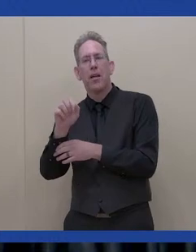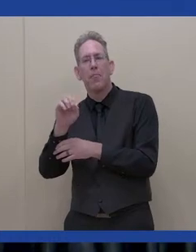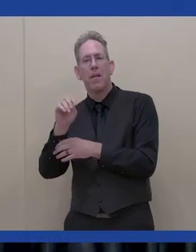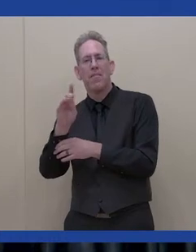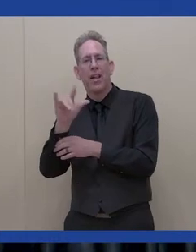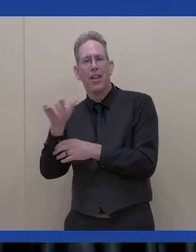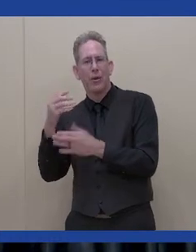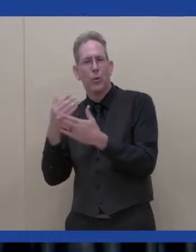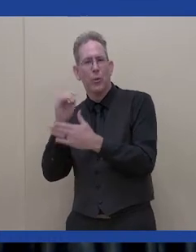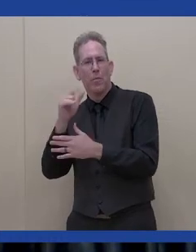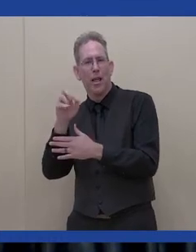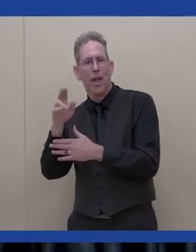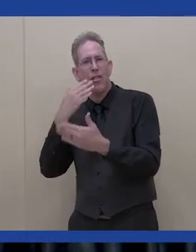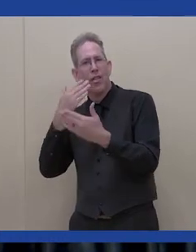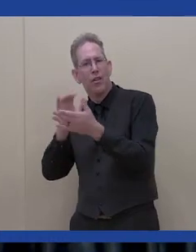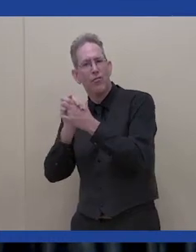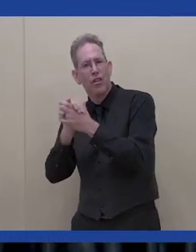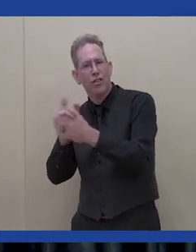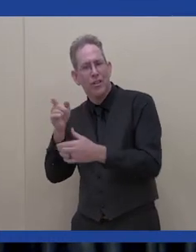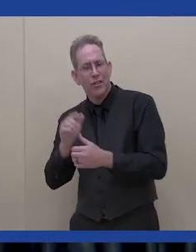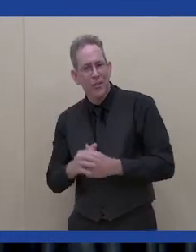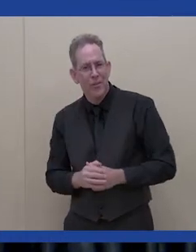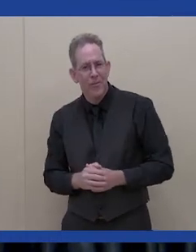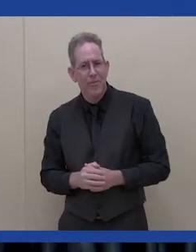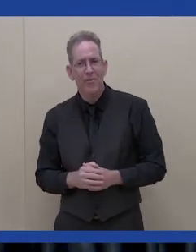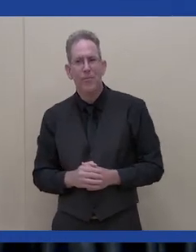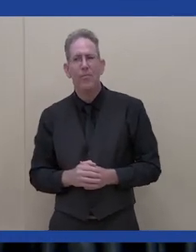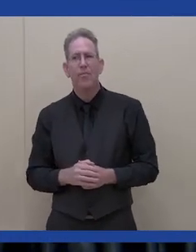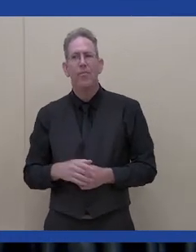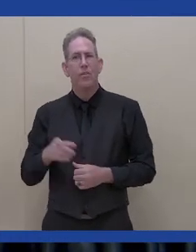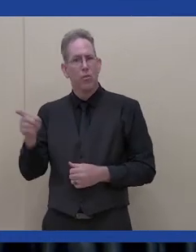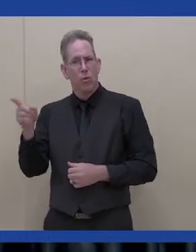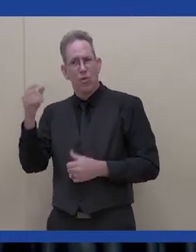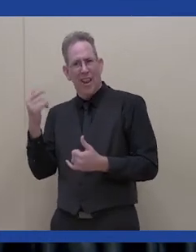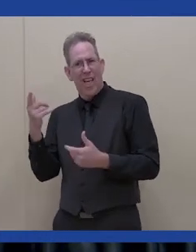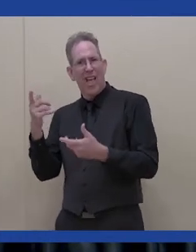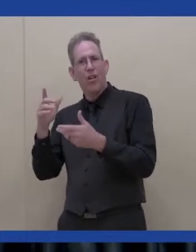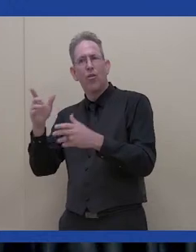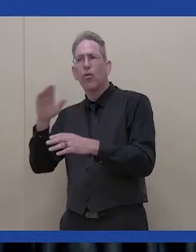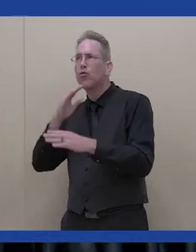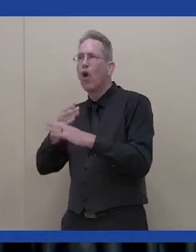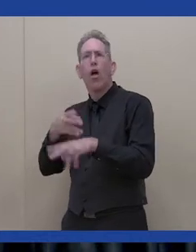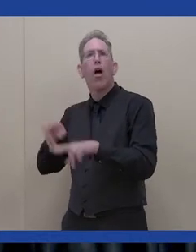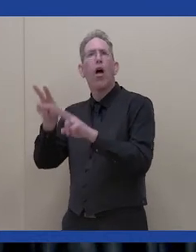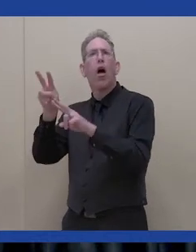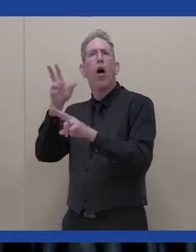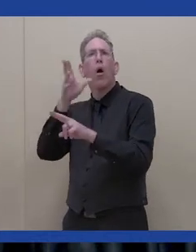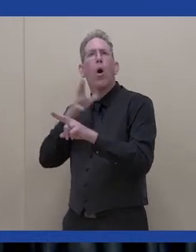daughter, my daughters, now see themselves in City Hall in a way they never have before, and I congratulate you.